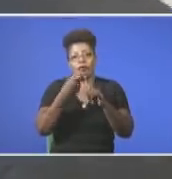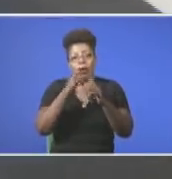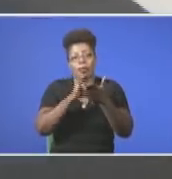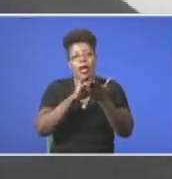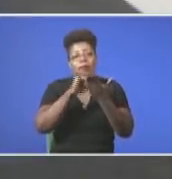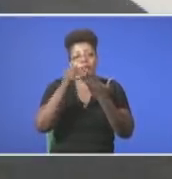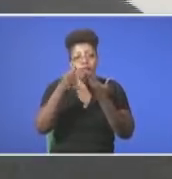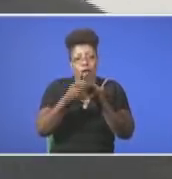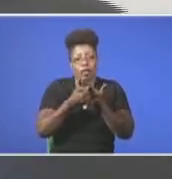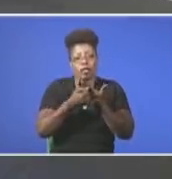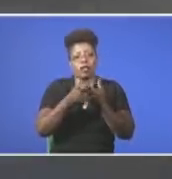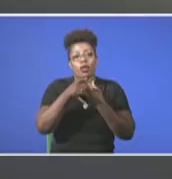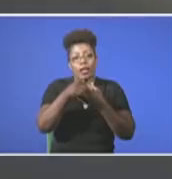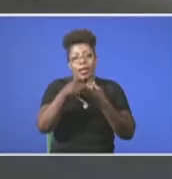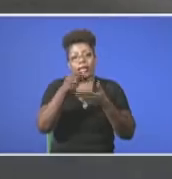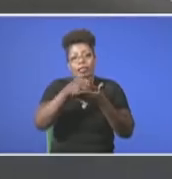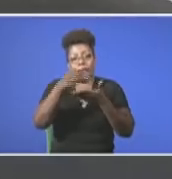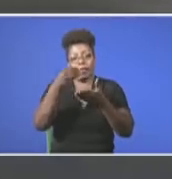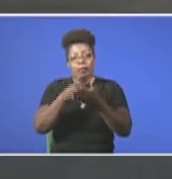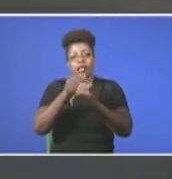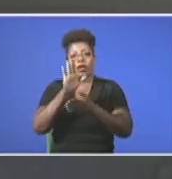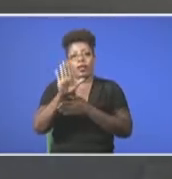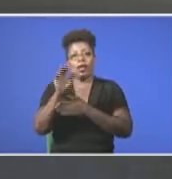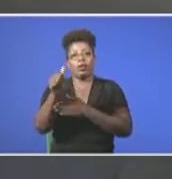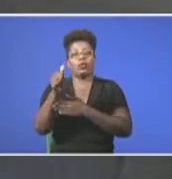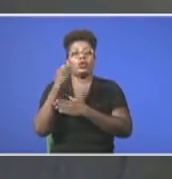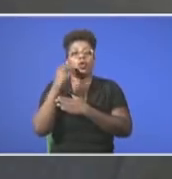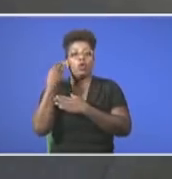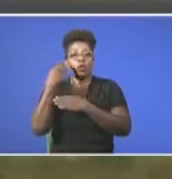on their own home repairs or fixing up their business.